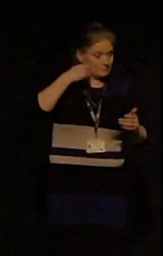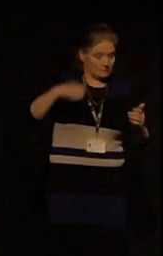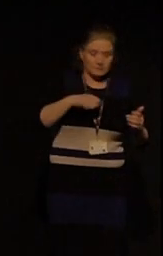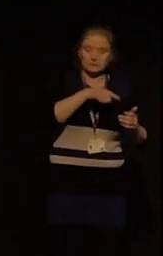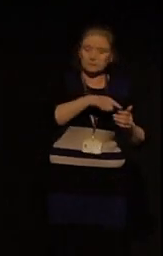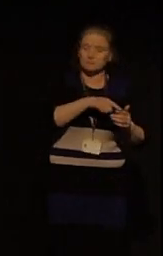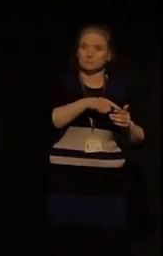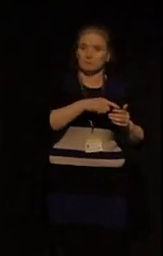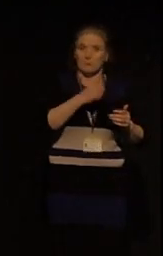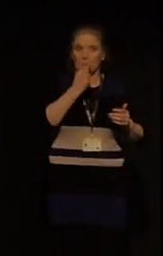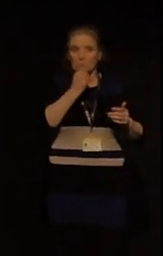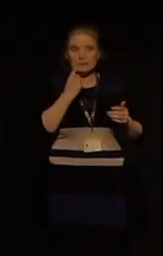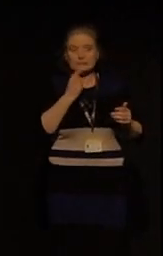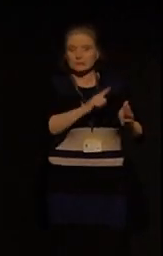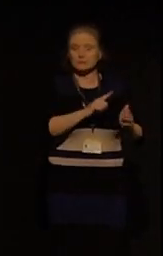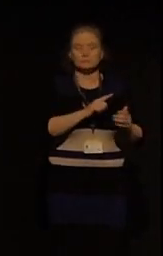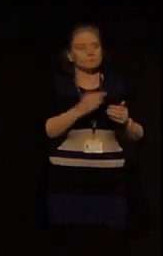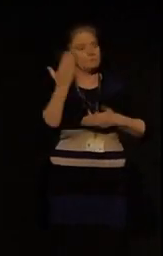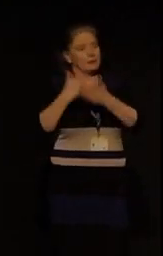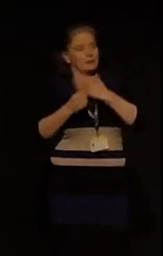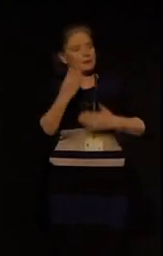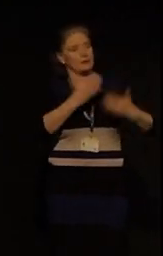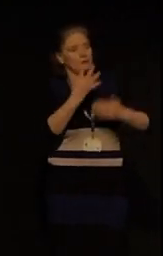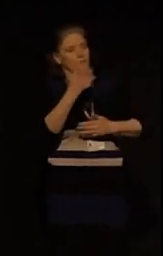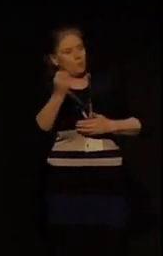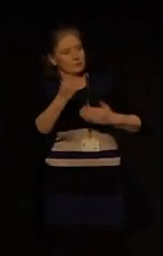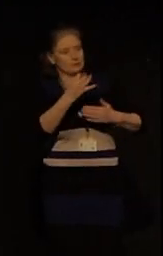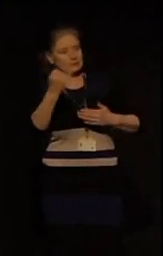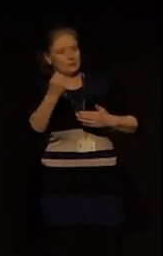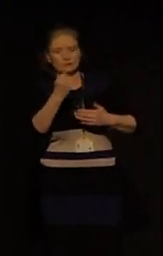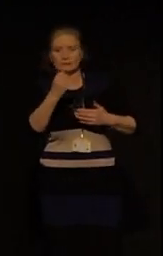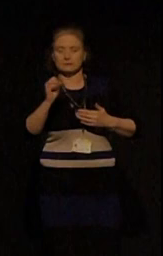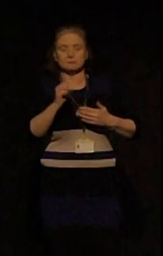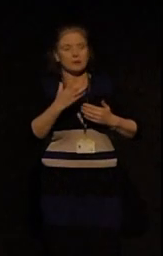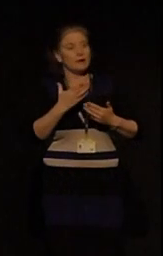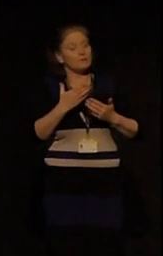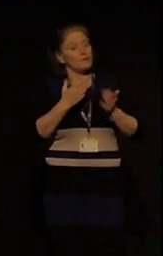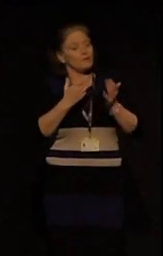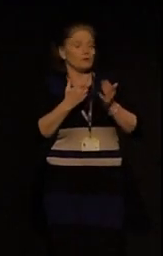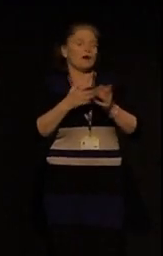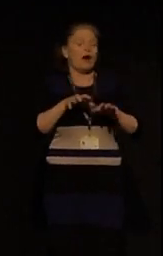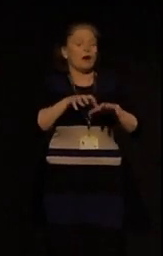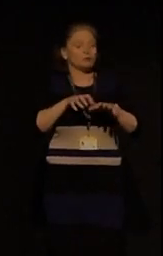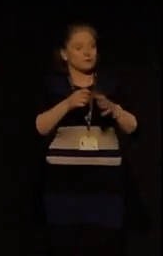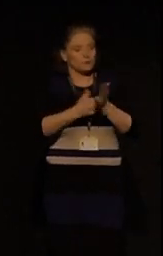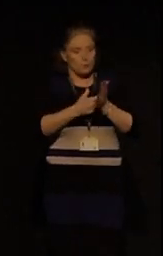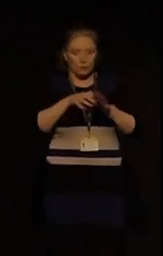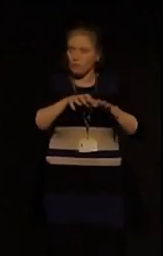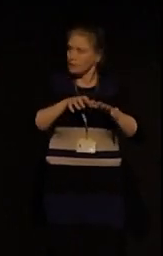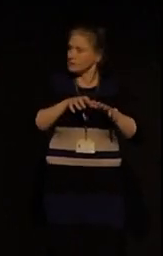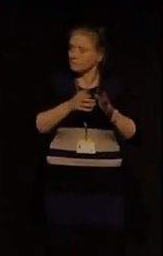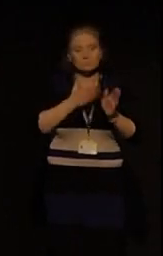Back in the 1940s and 1950s, if you had rheumatoid arthritis, you would go to your rheumatologist and